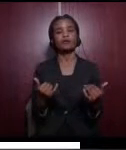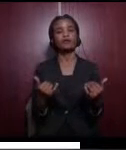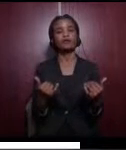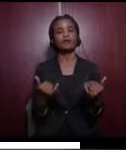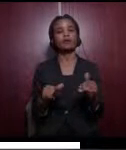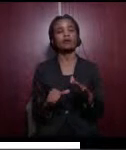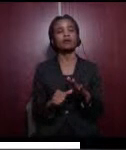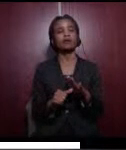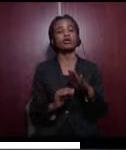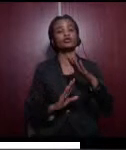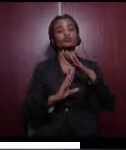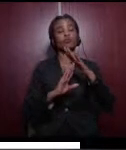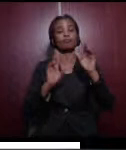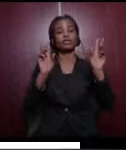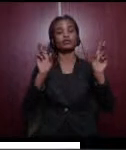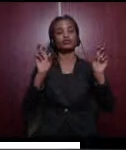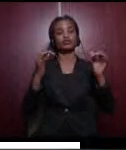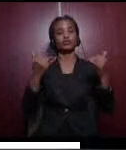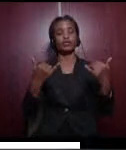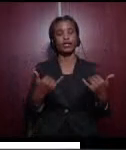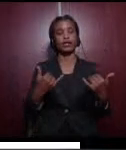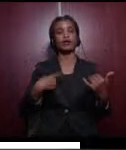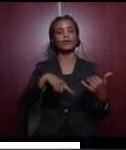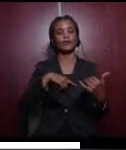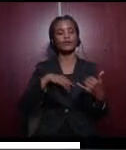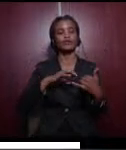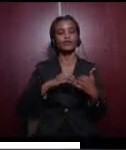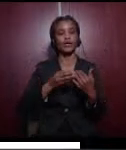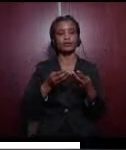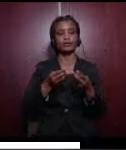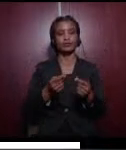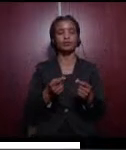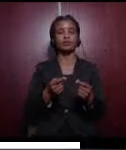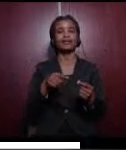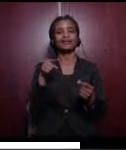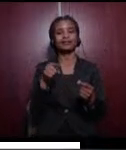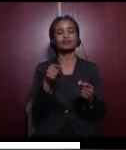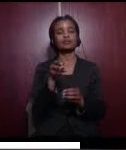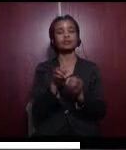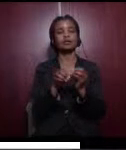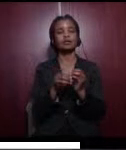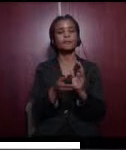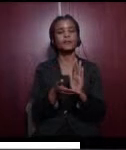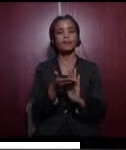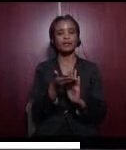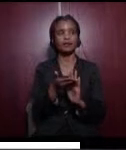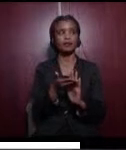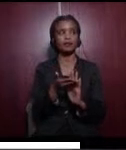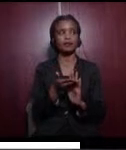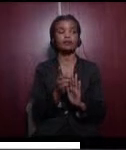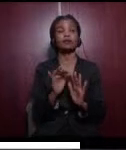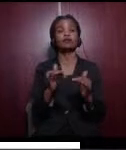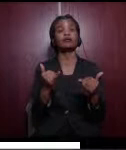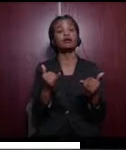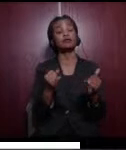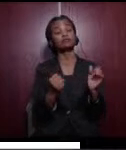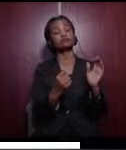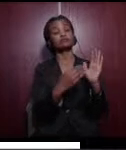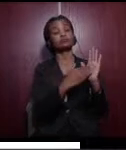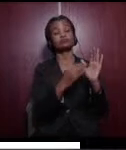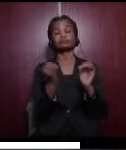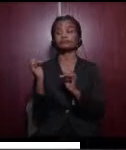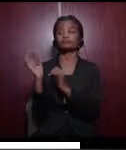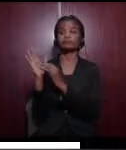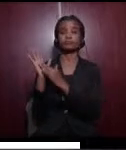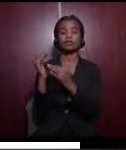we are addressing by the amendments. The ones that are projected here talks to the